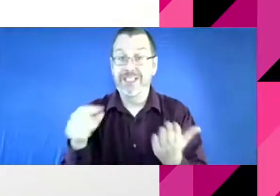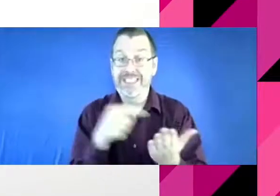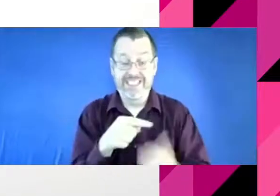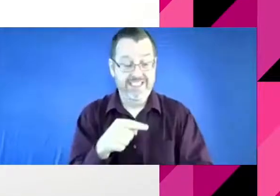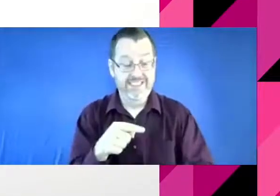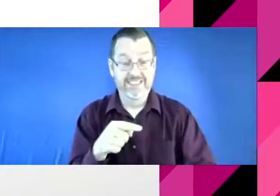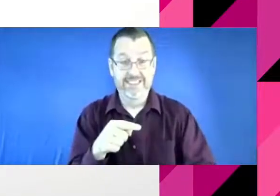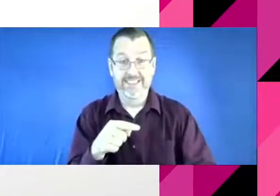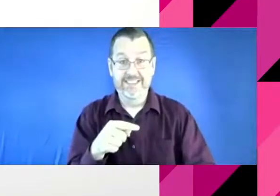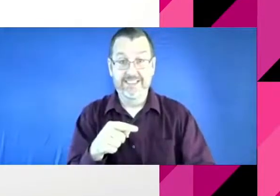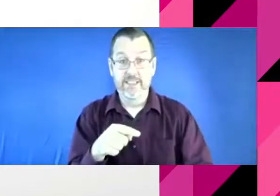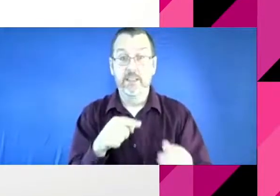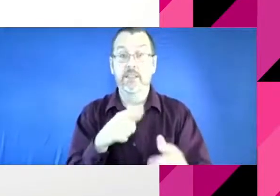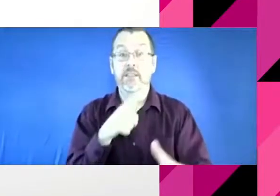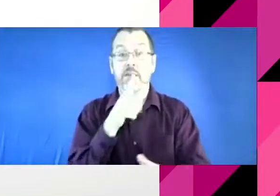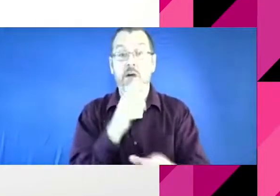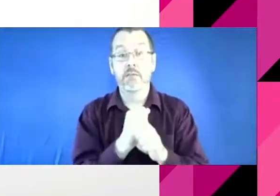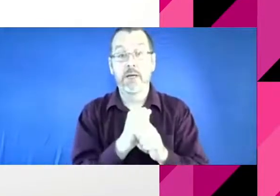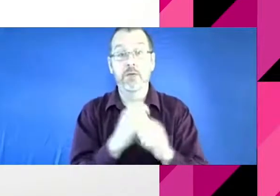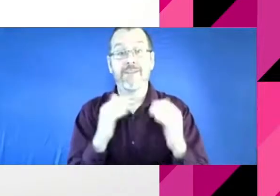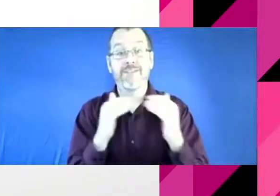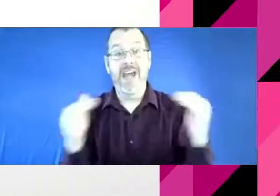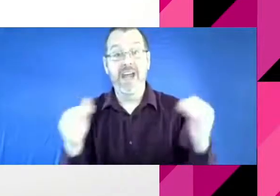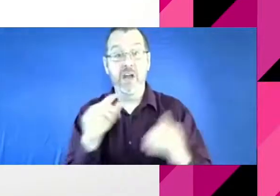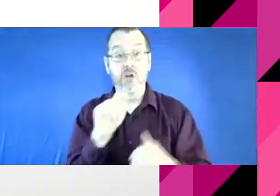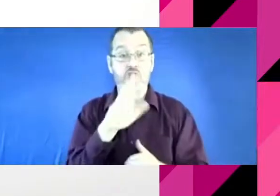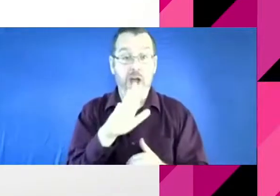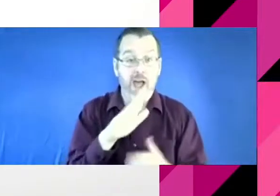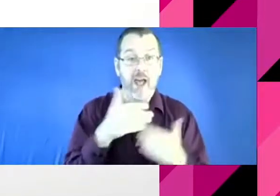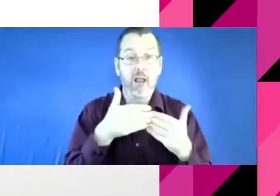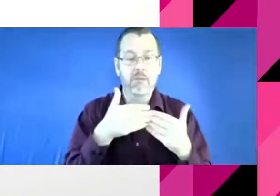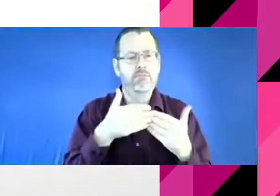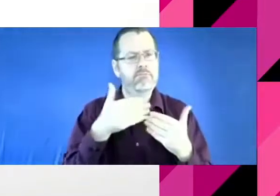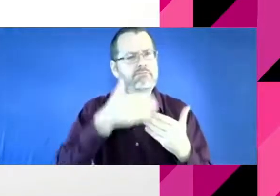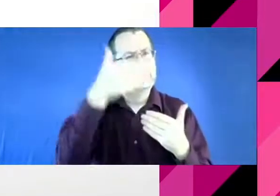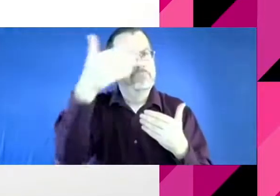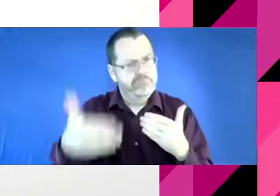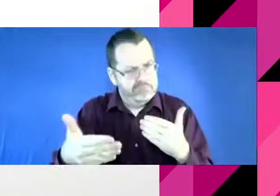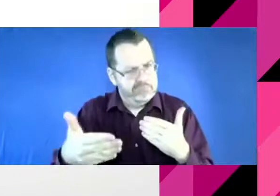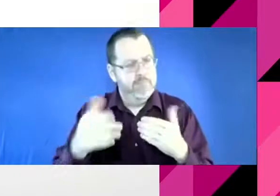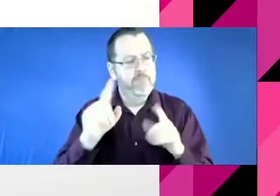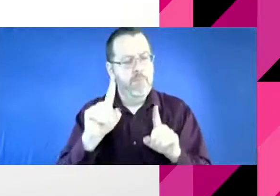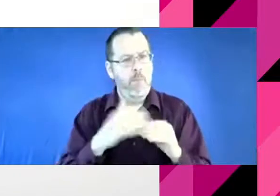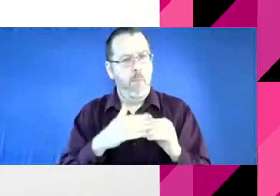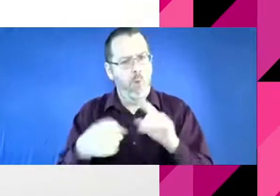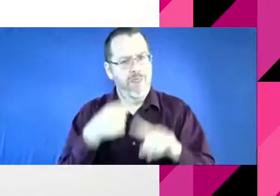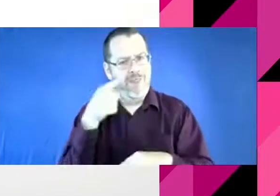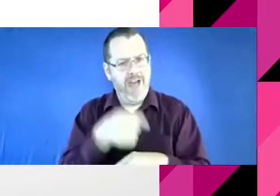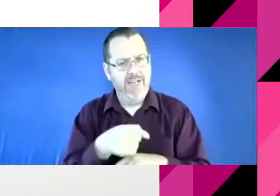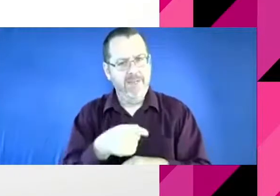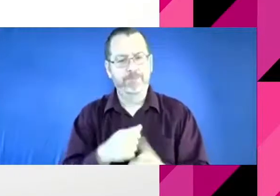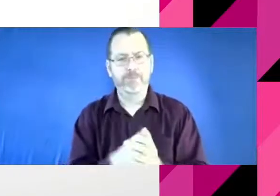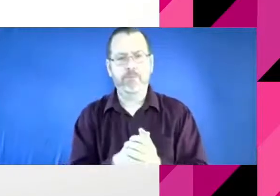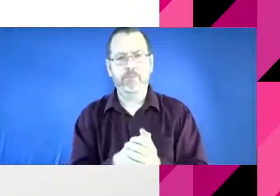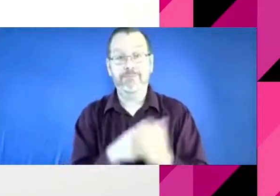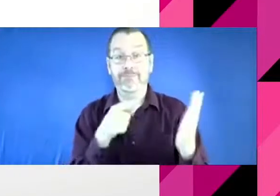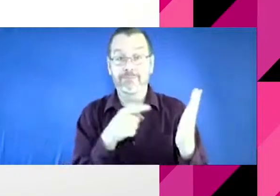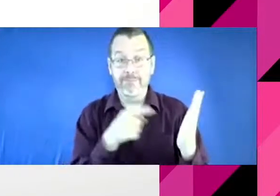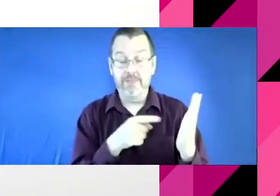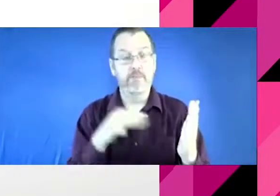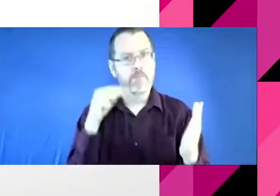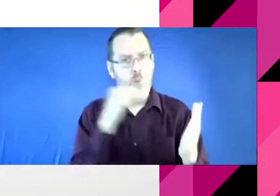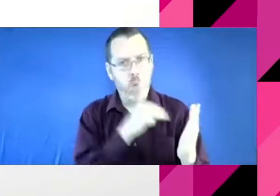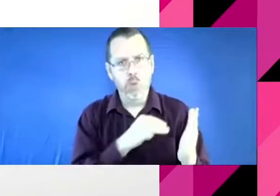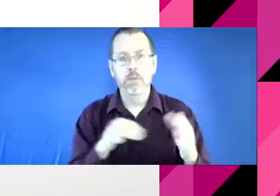notions of ensuring a fair trial and effective remedies, important as those are. It highlights that access to justice for persons with